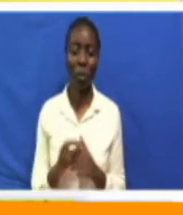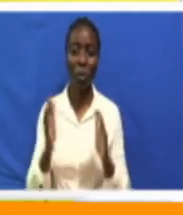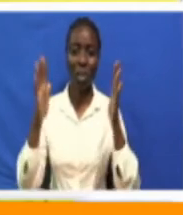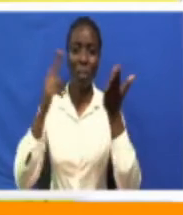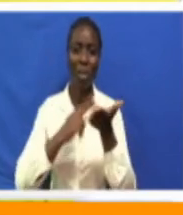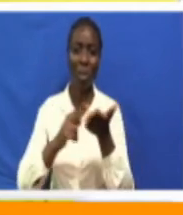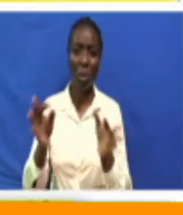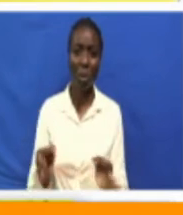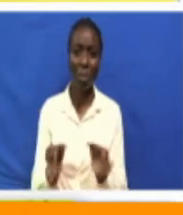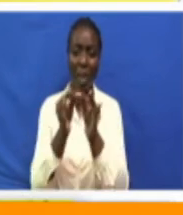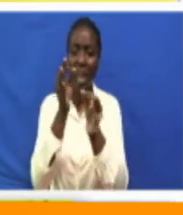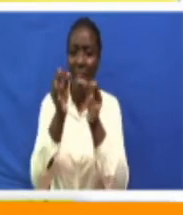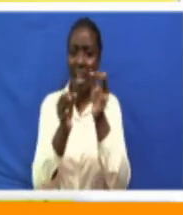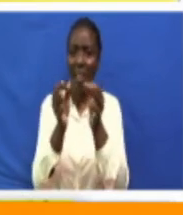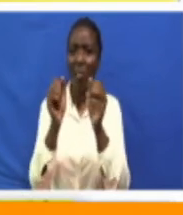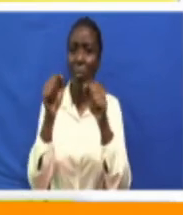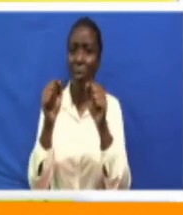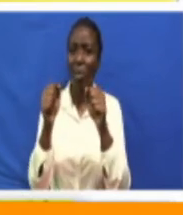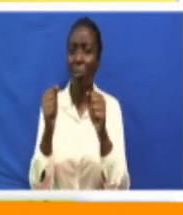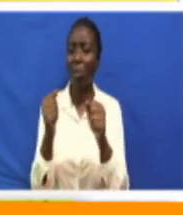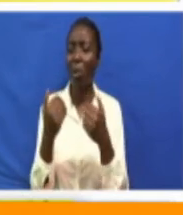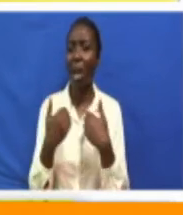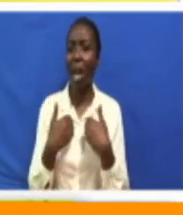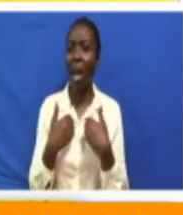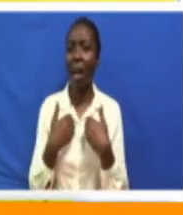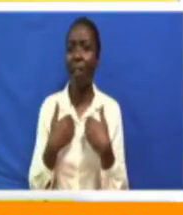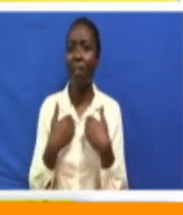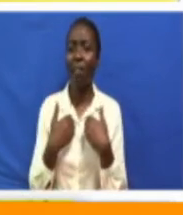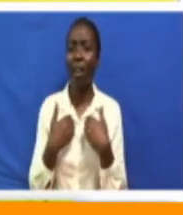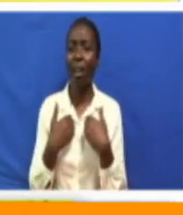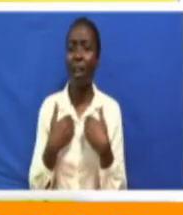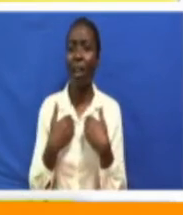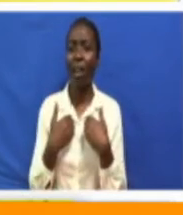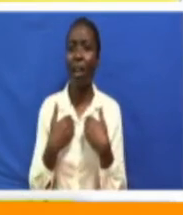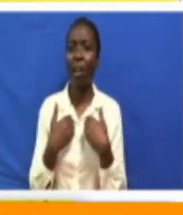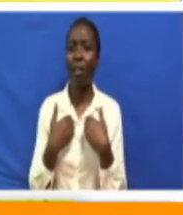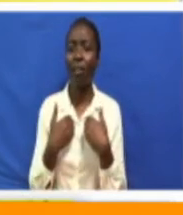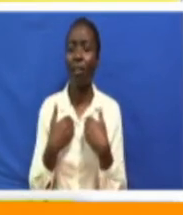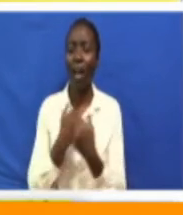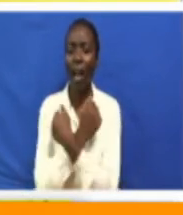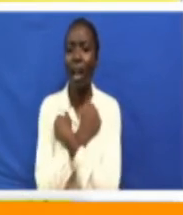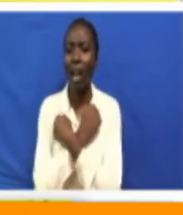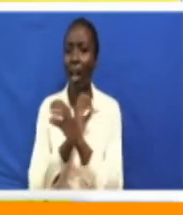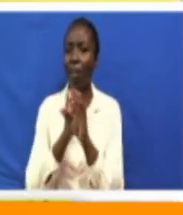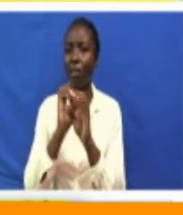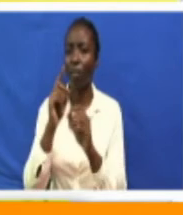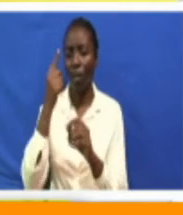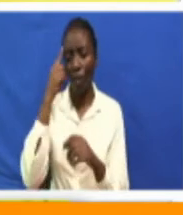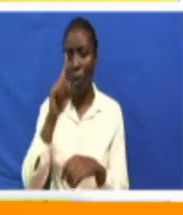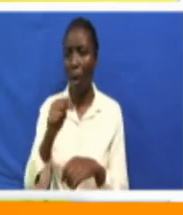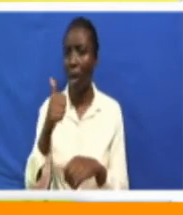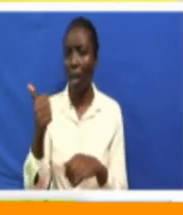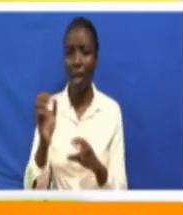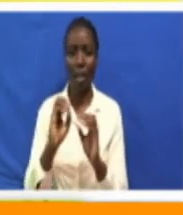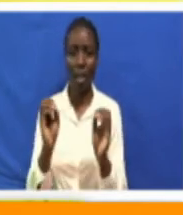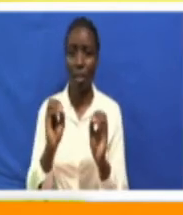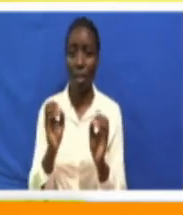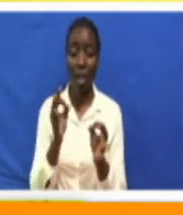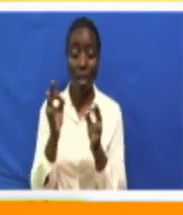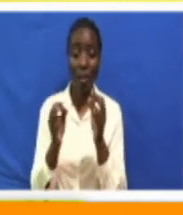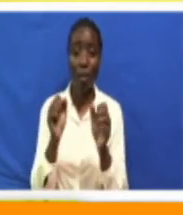other to celebrate the Eucharist without mutual love is to turn